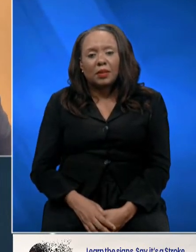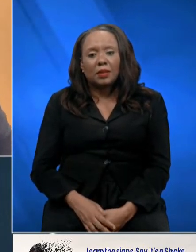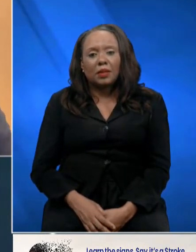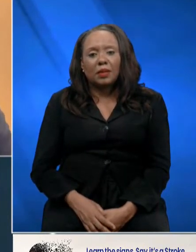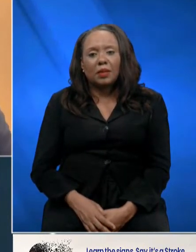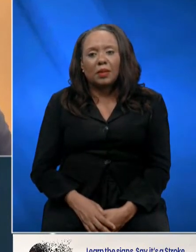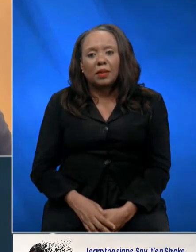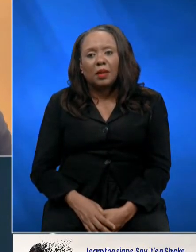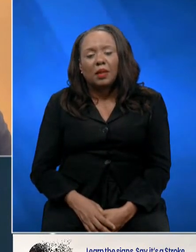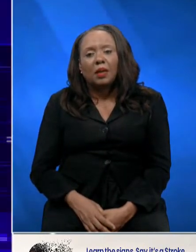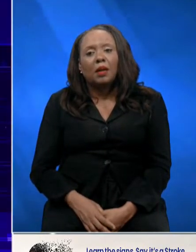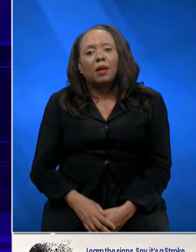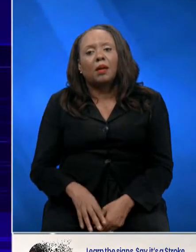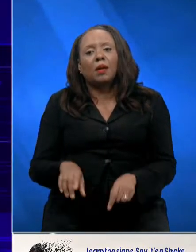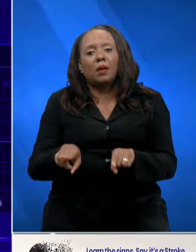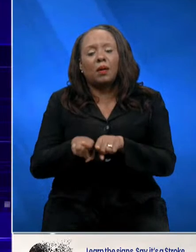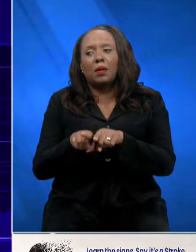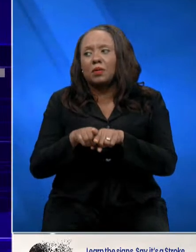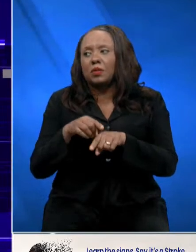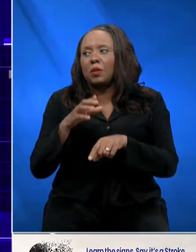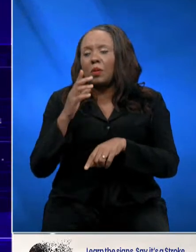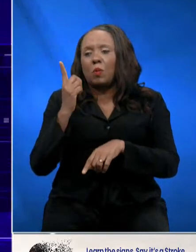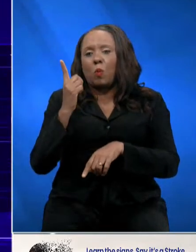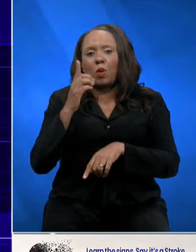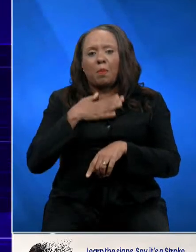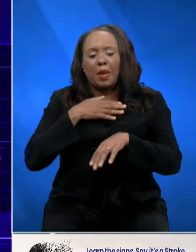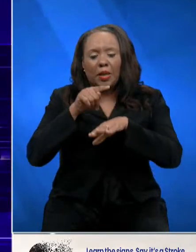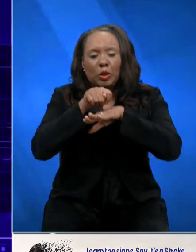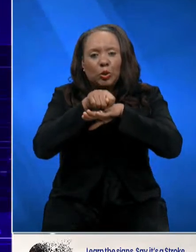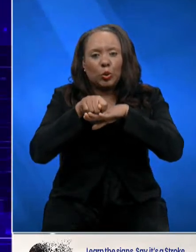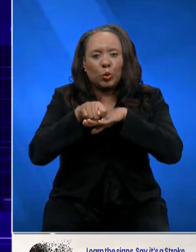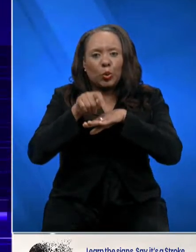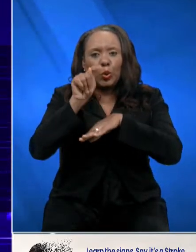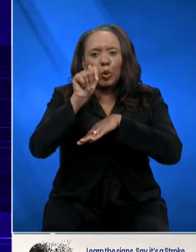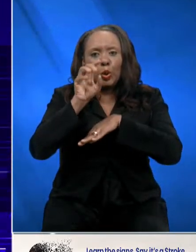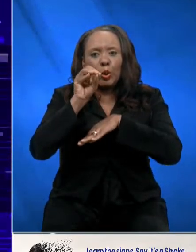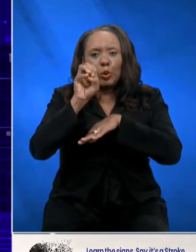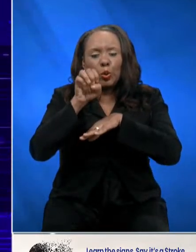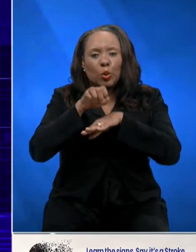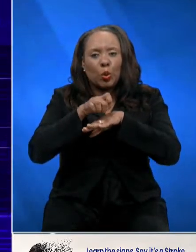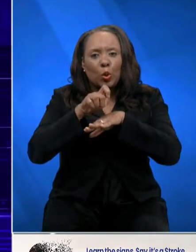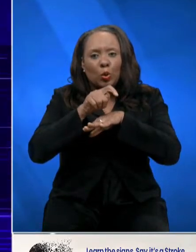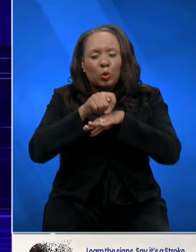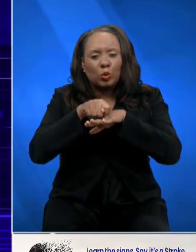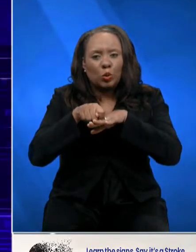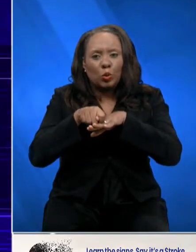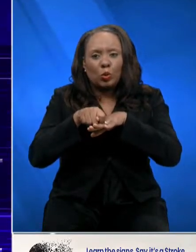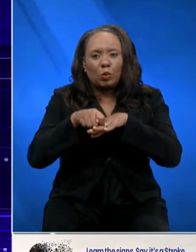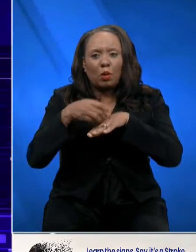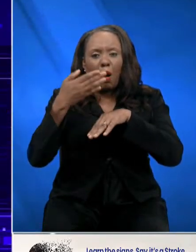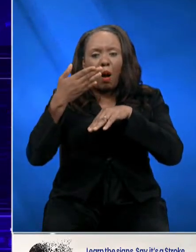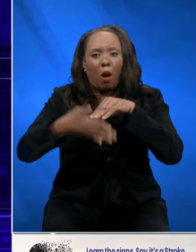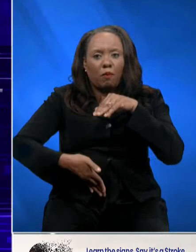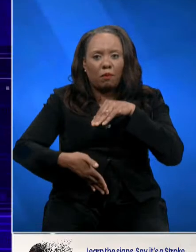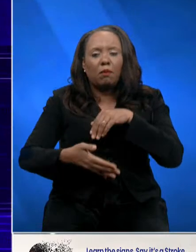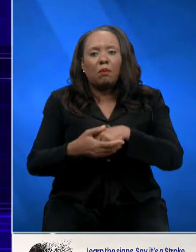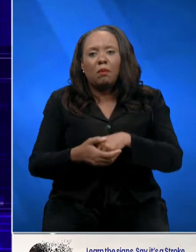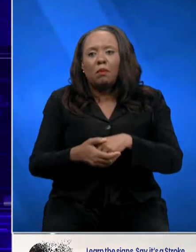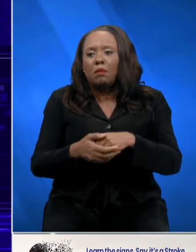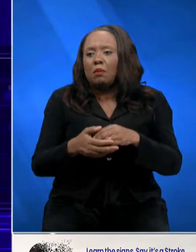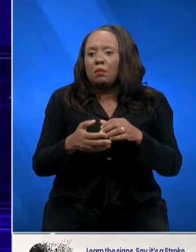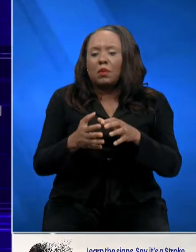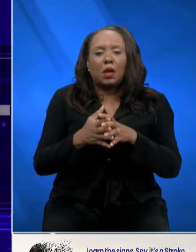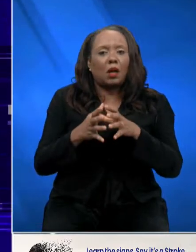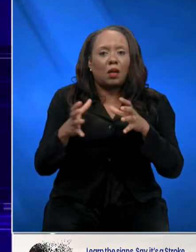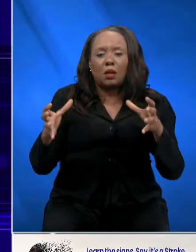to diabetes. Okay. Yes. So it is like, and all the doctors telling me, don't come to lose